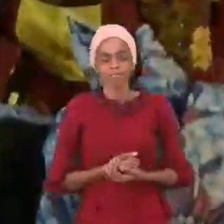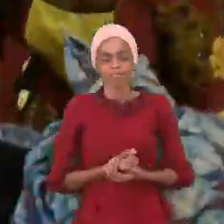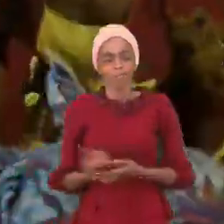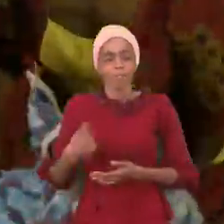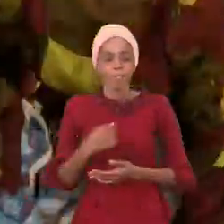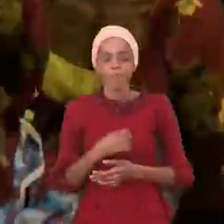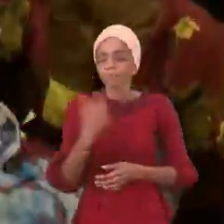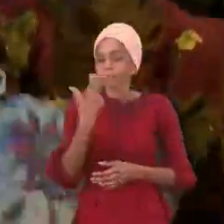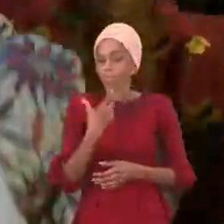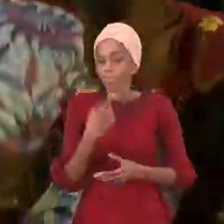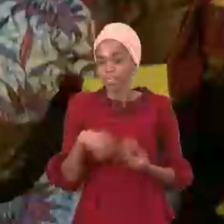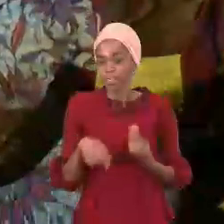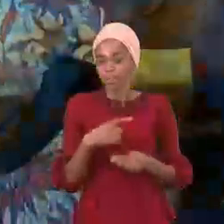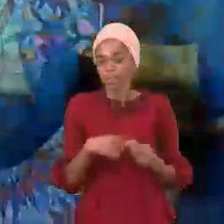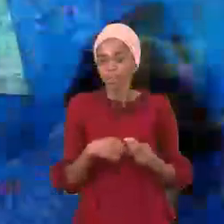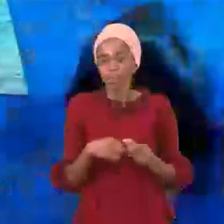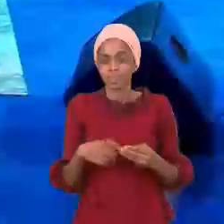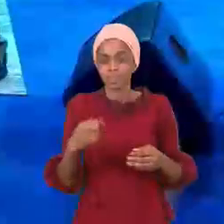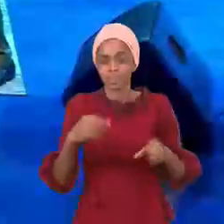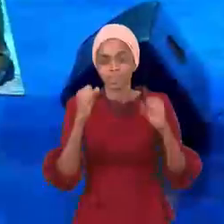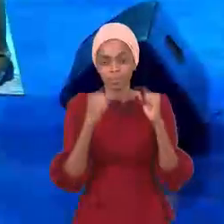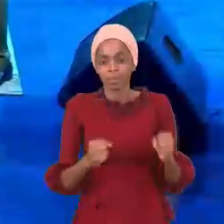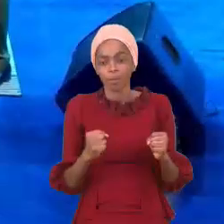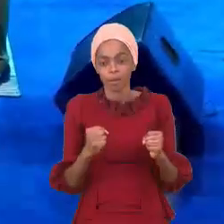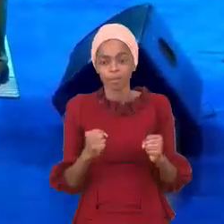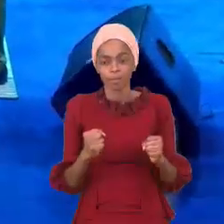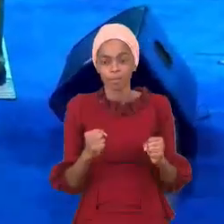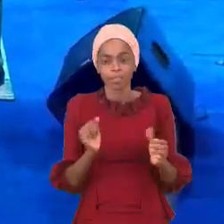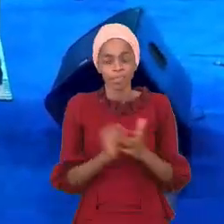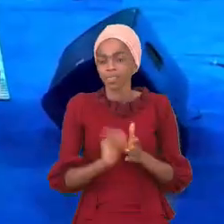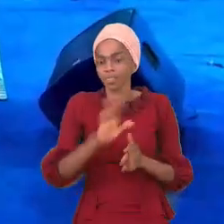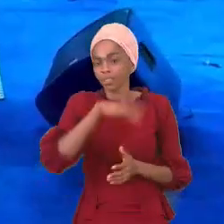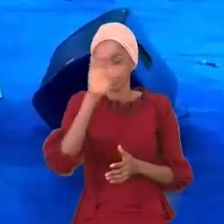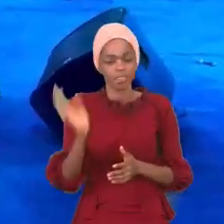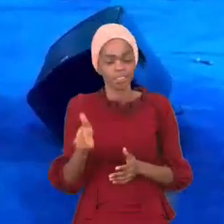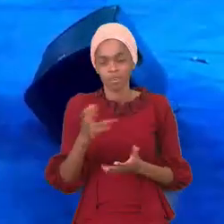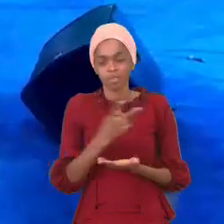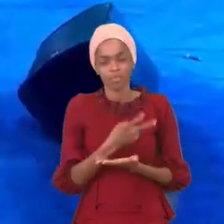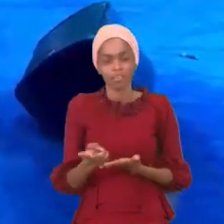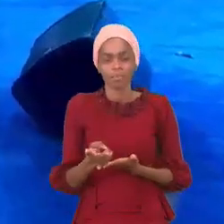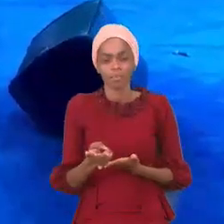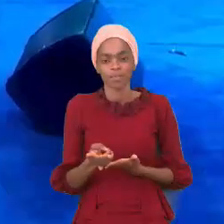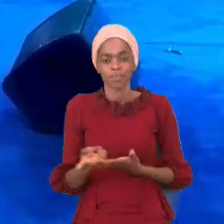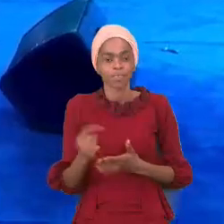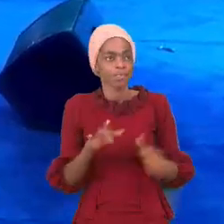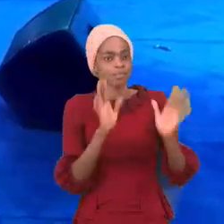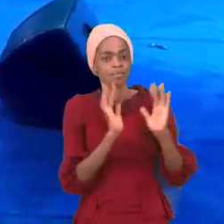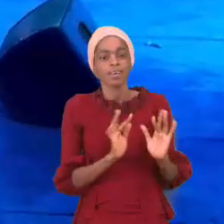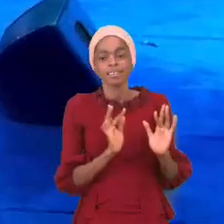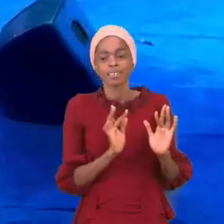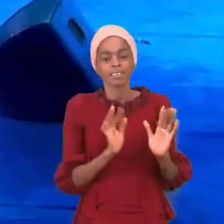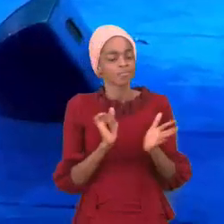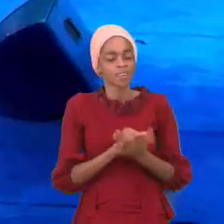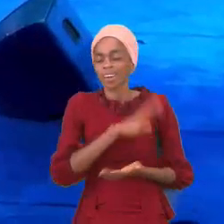talking about the power that never fails, the mercy that